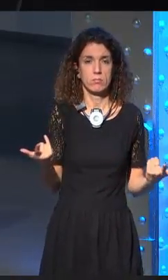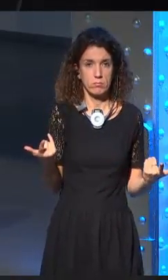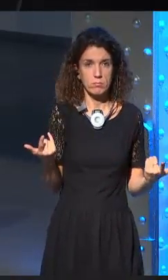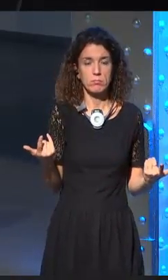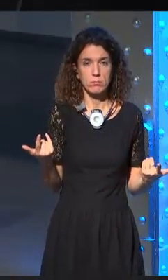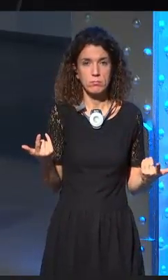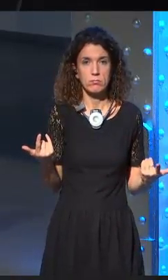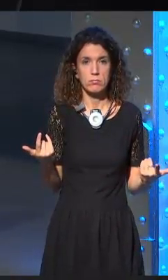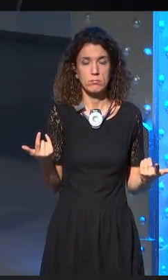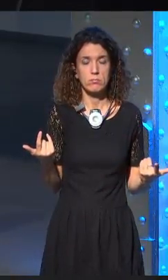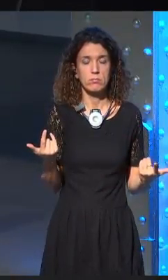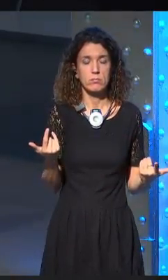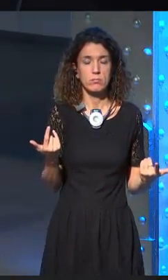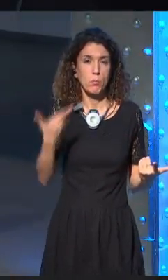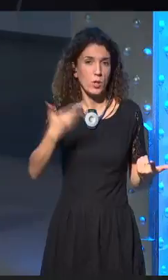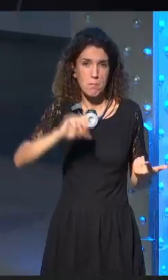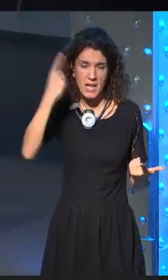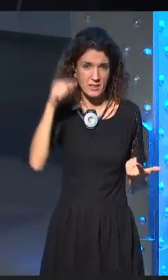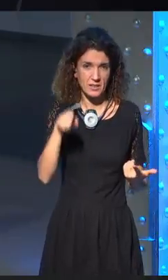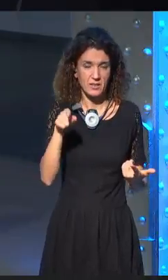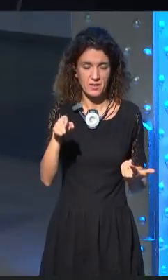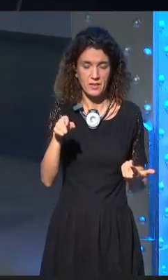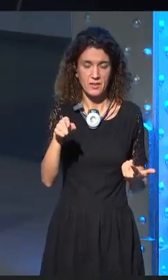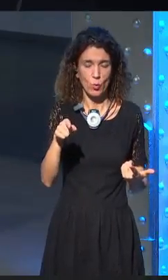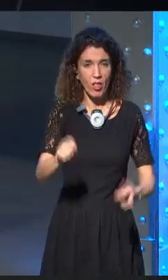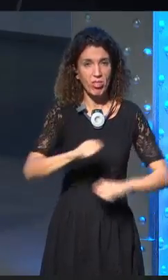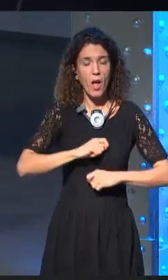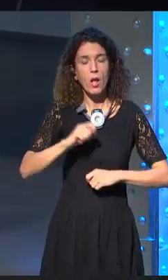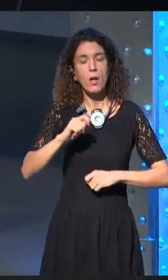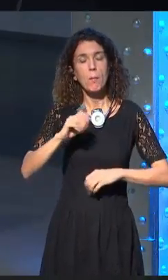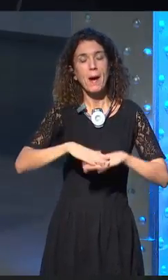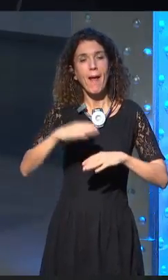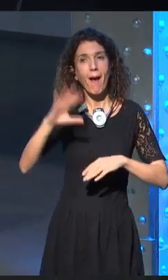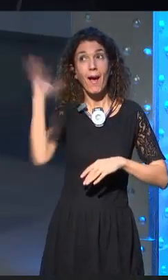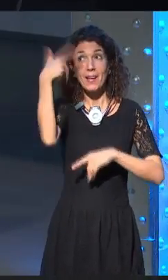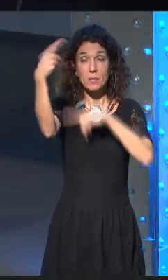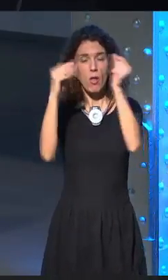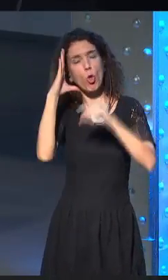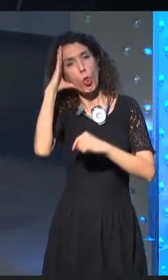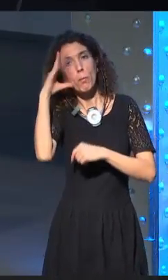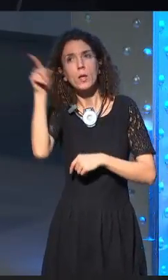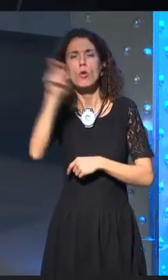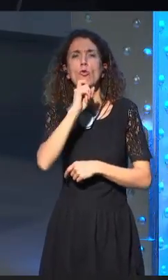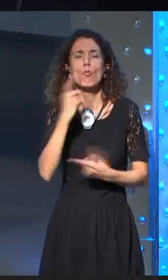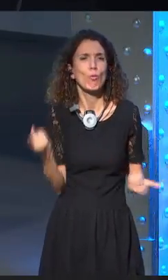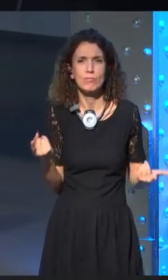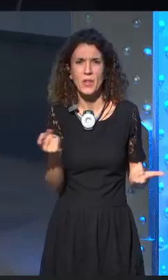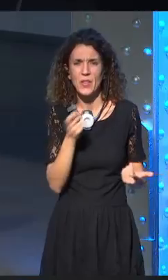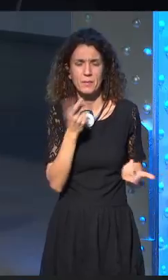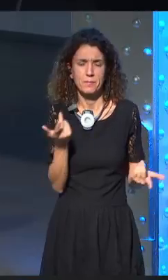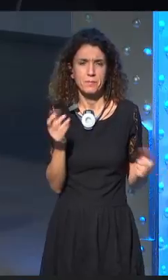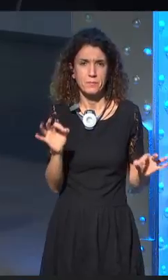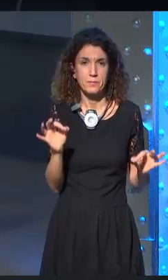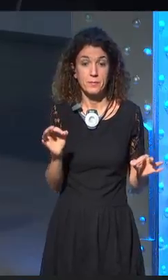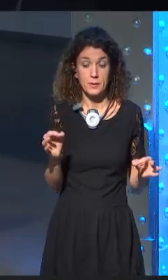that makes sleeping in space more difficult and less appealing is that when we are living our daily